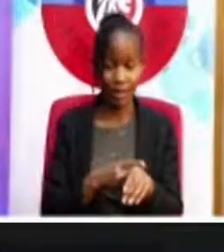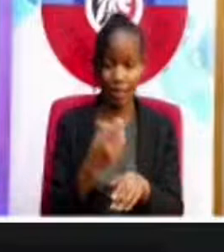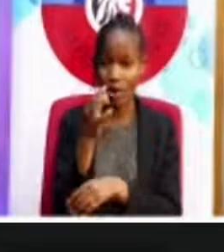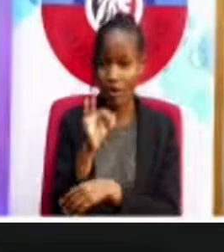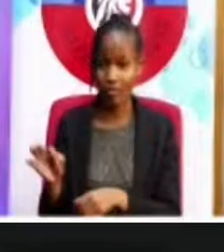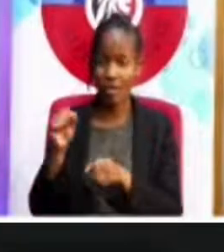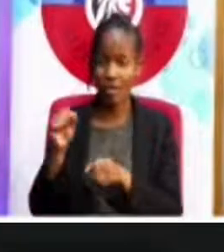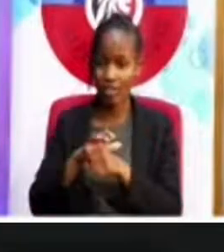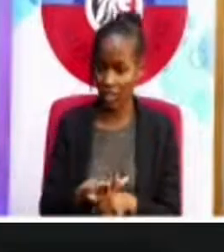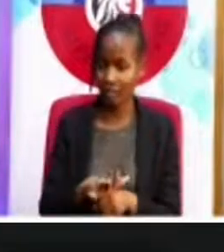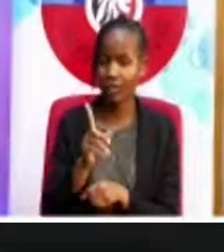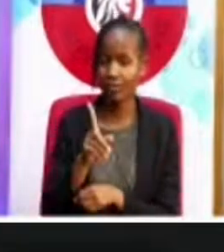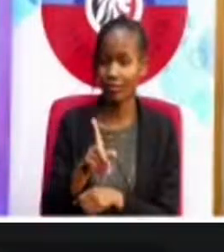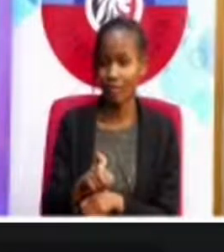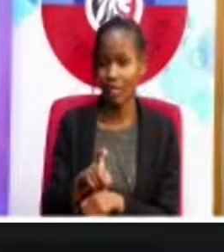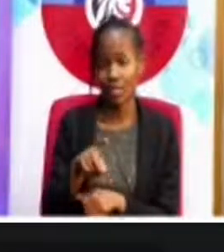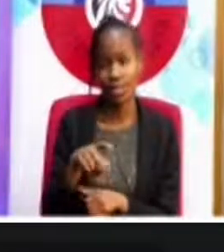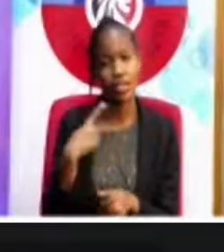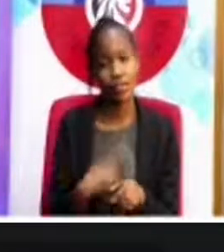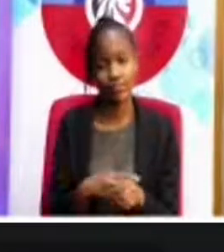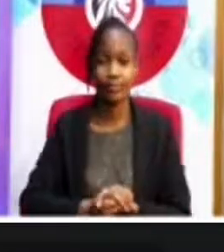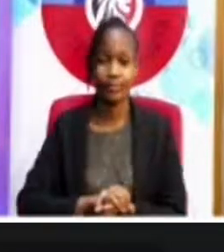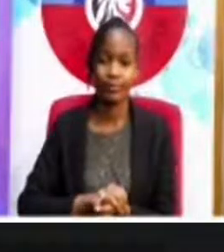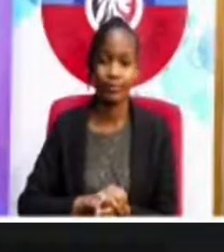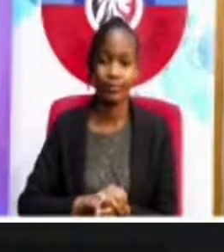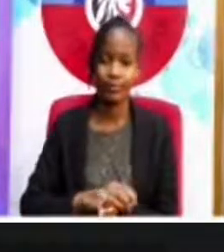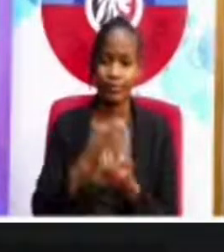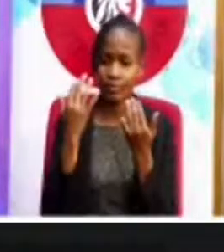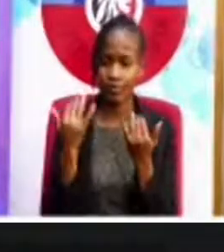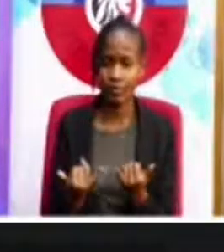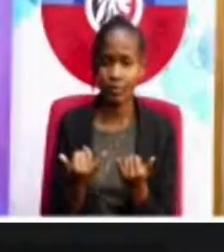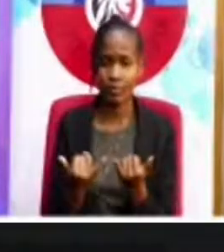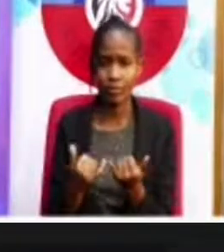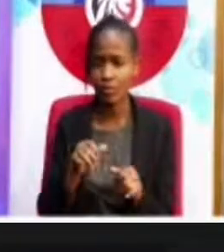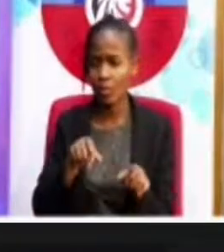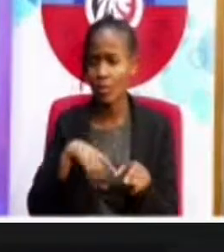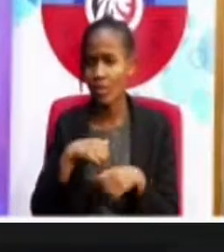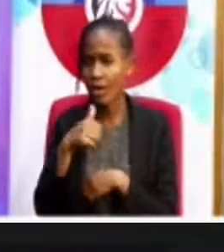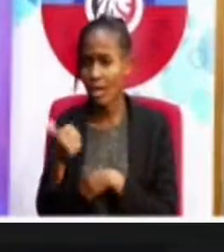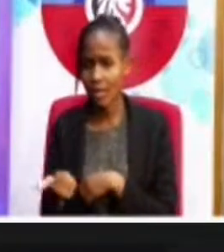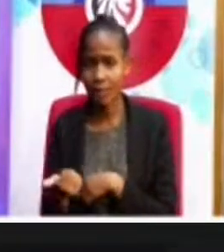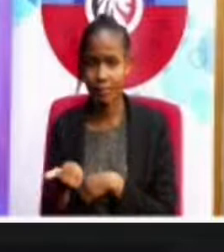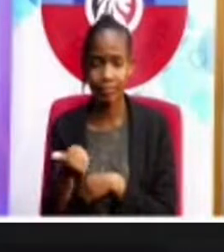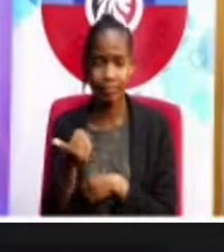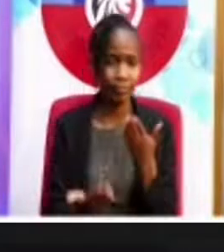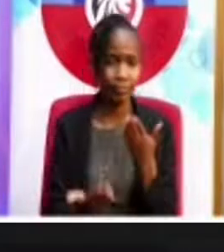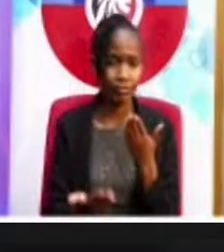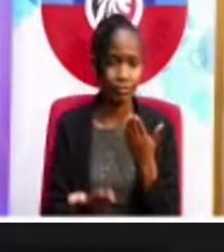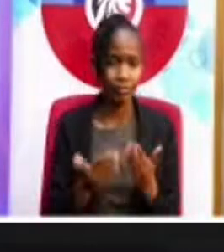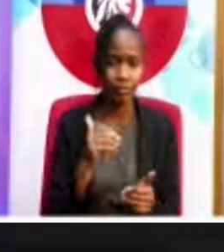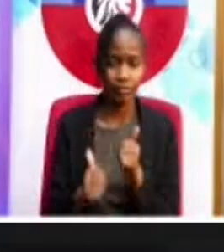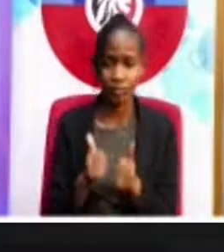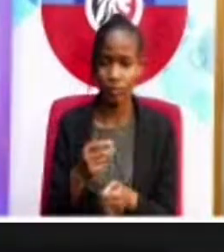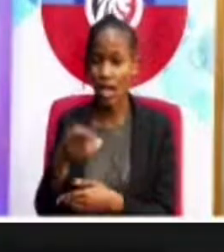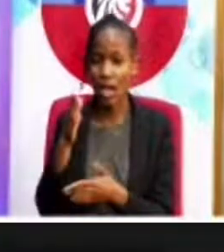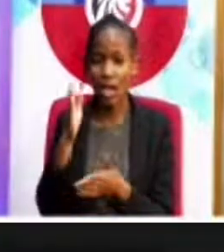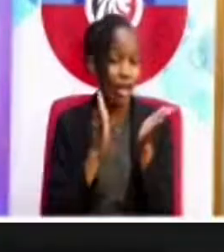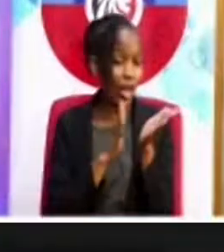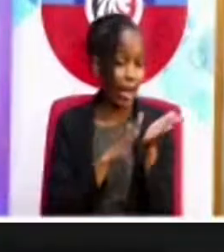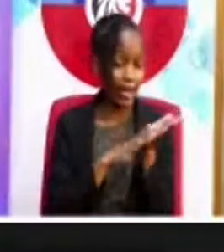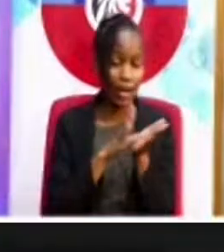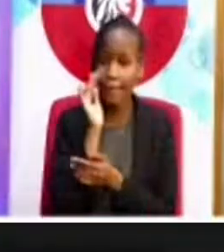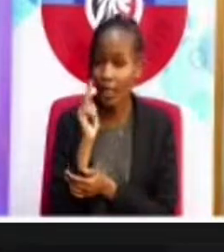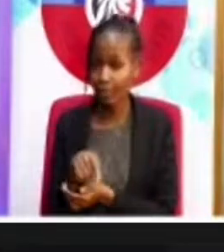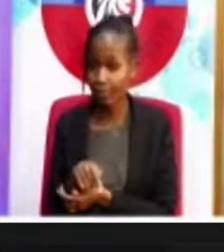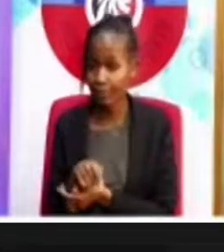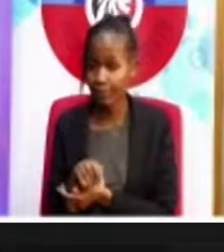season. Now, briefly, there are other measures, and these were highly recommended by ATAF, and I'm